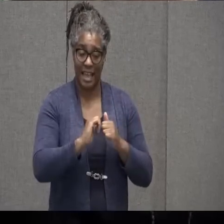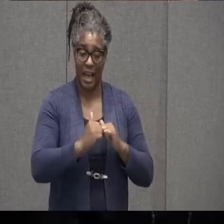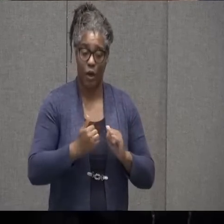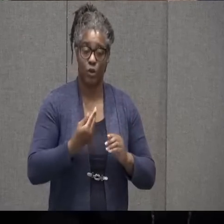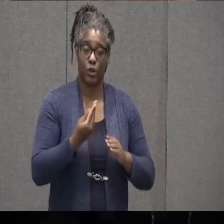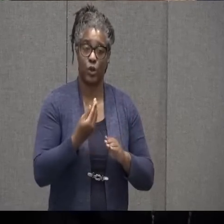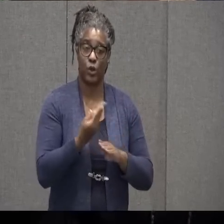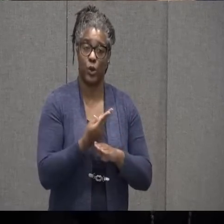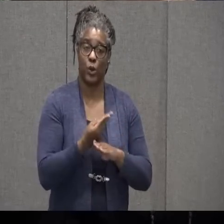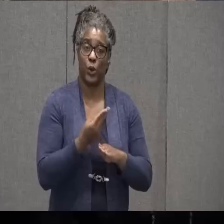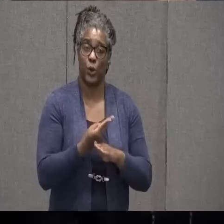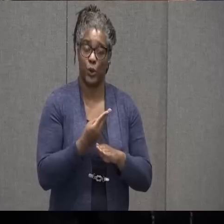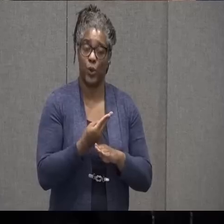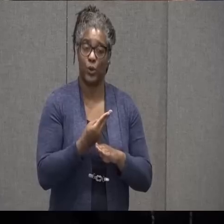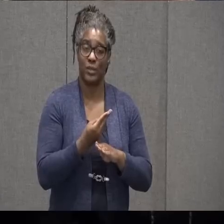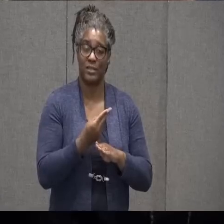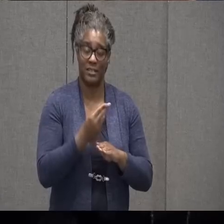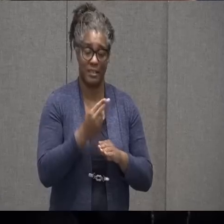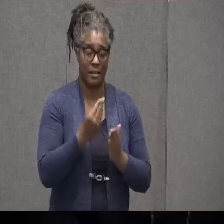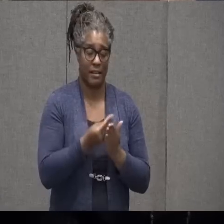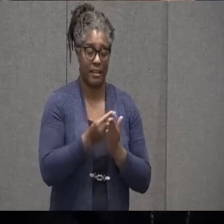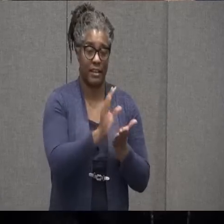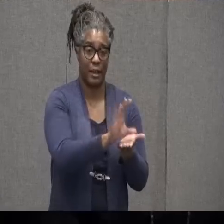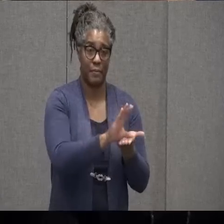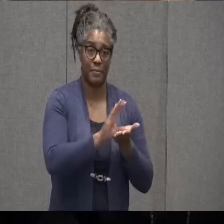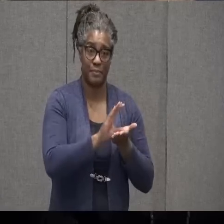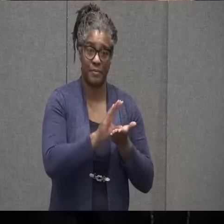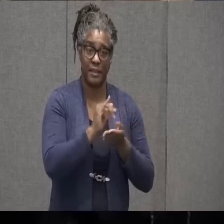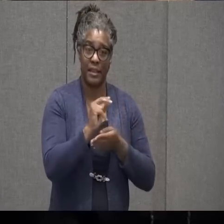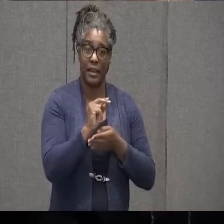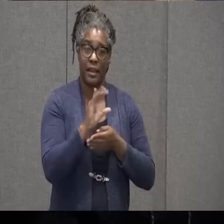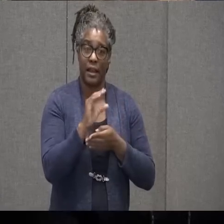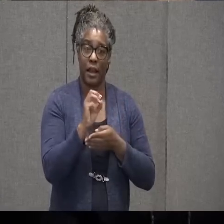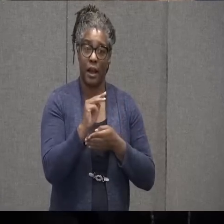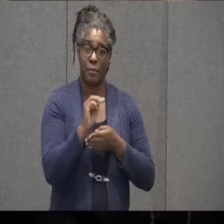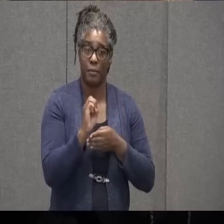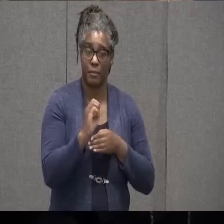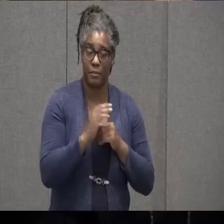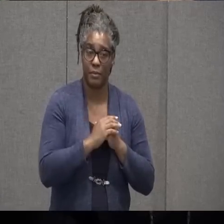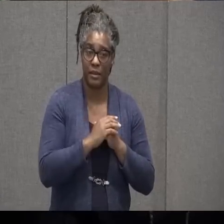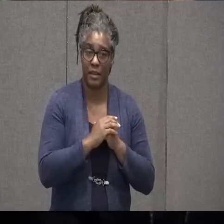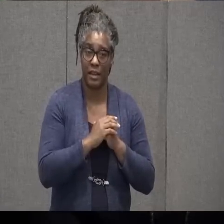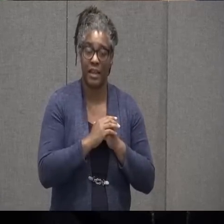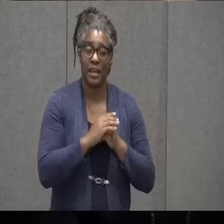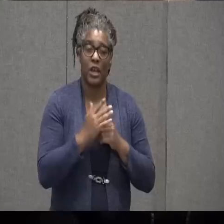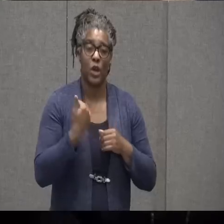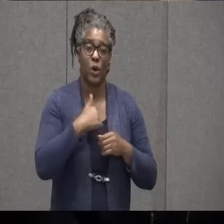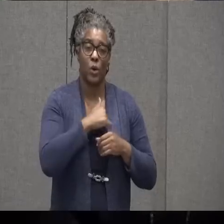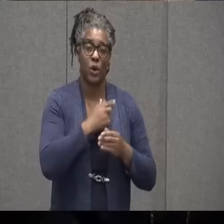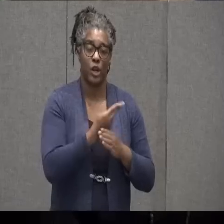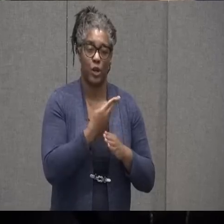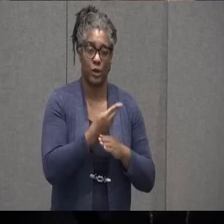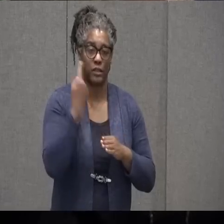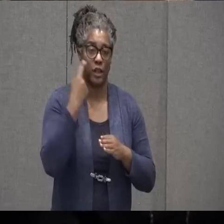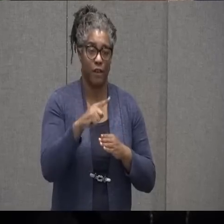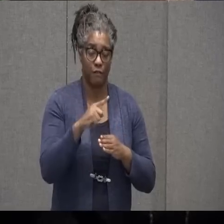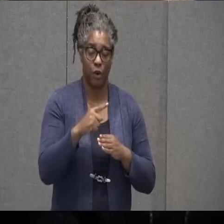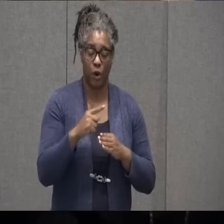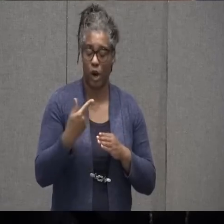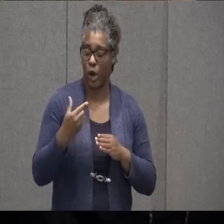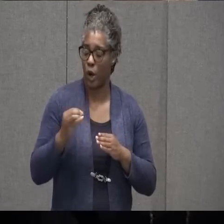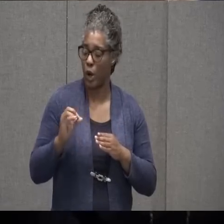First, a family spends money on goods and services it needs. Food is a